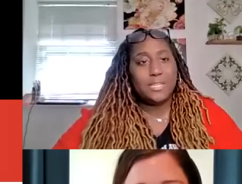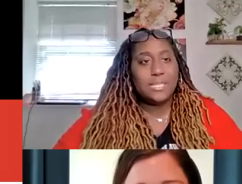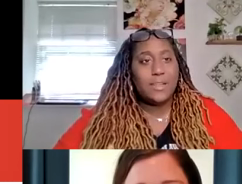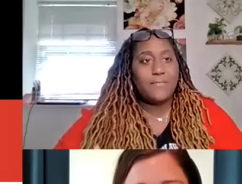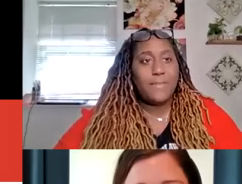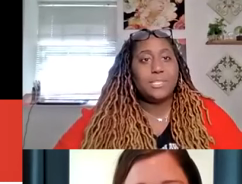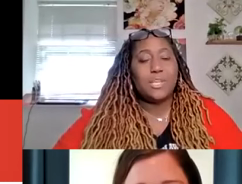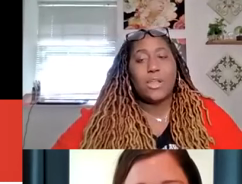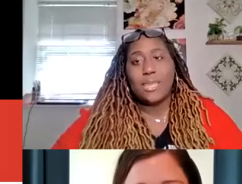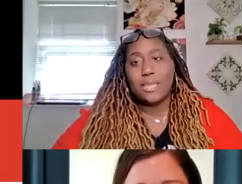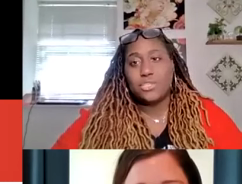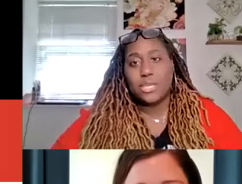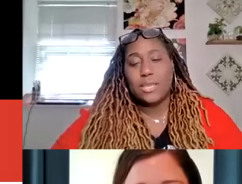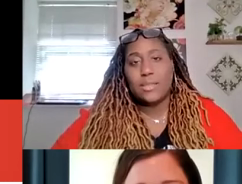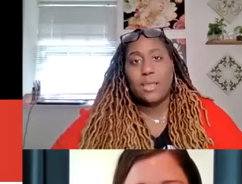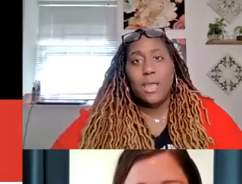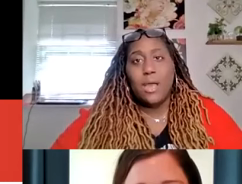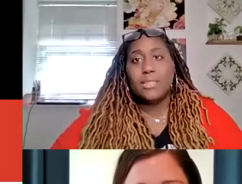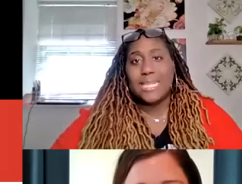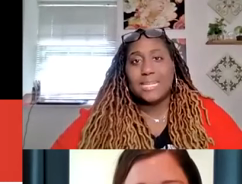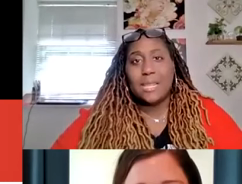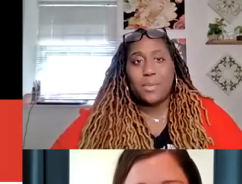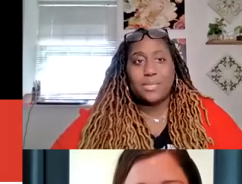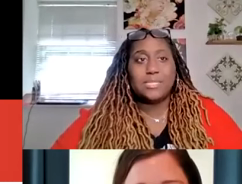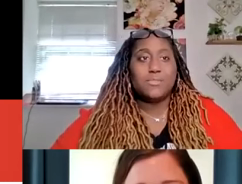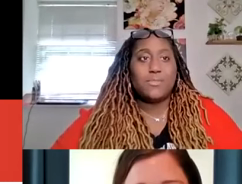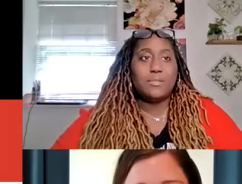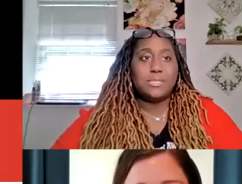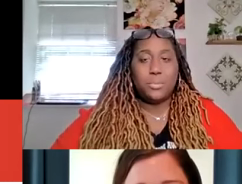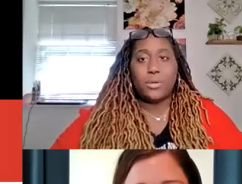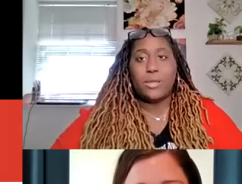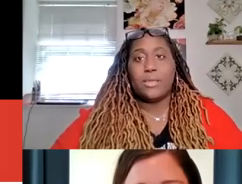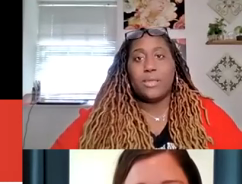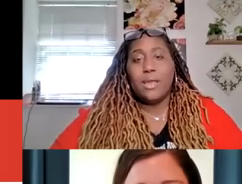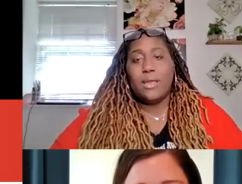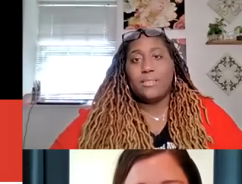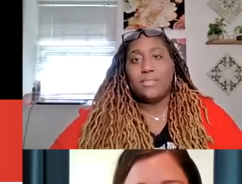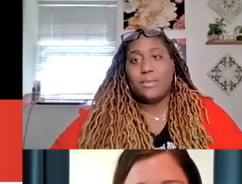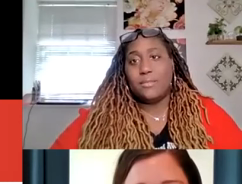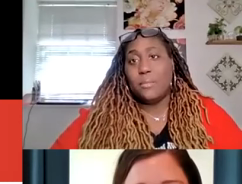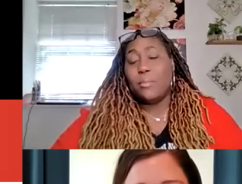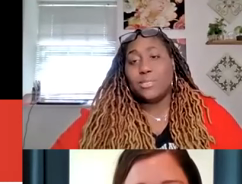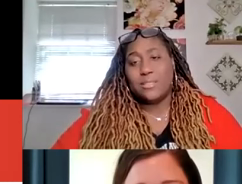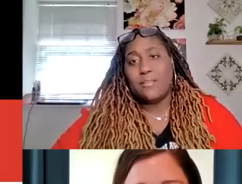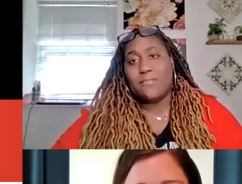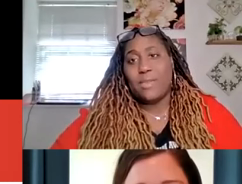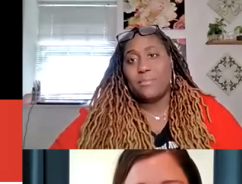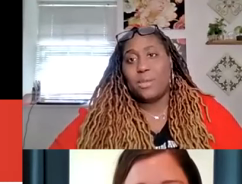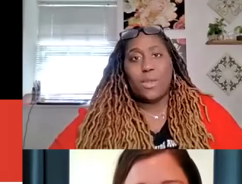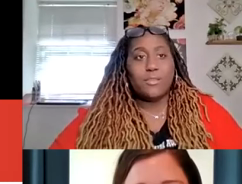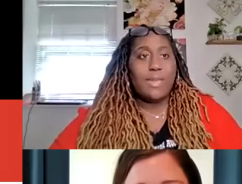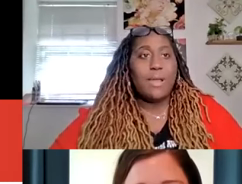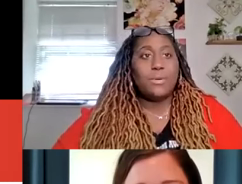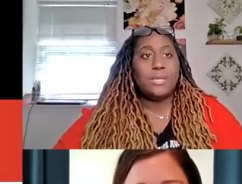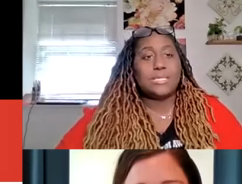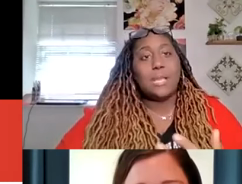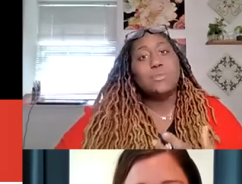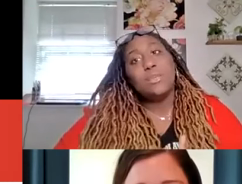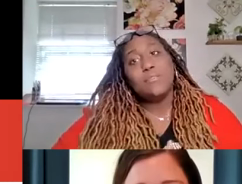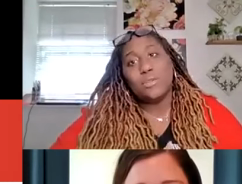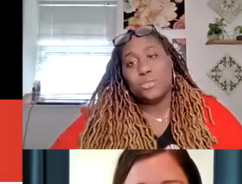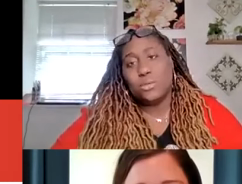activities that our families are engaged in on the day-to-day basis around supporting the members and their family, whether that